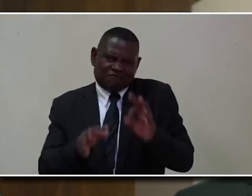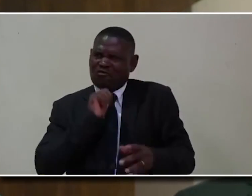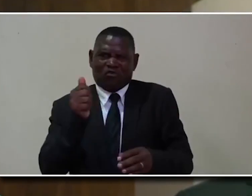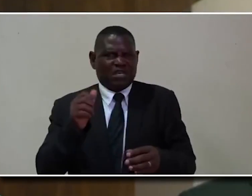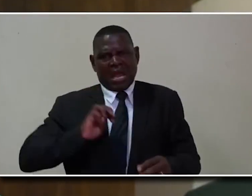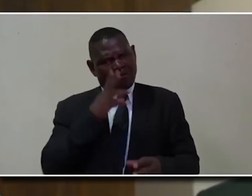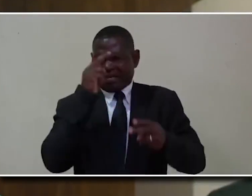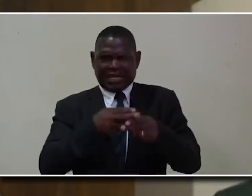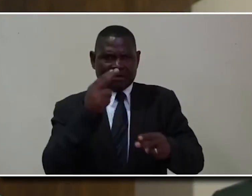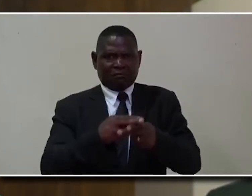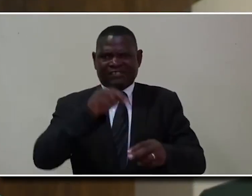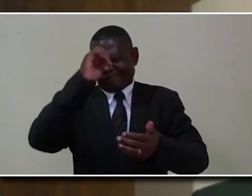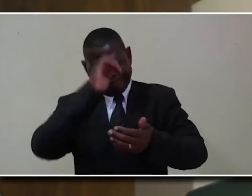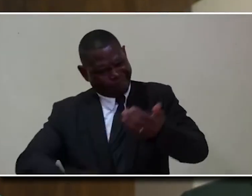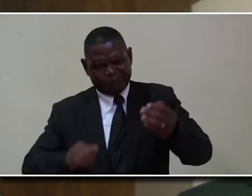will.